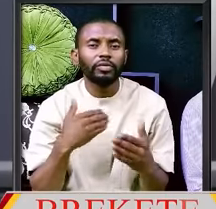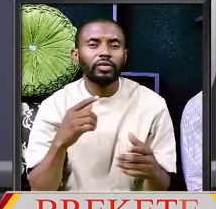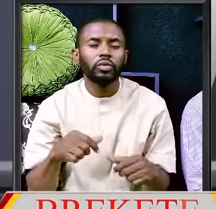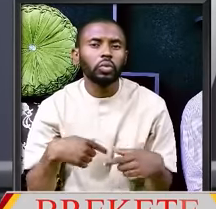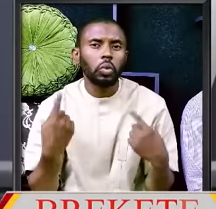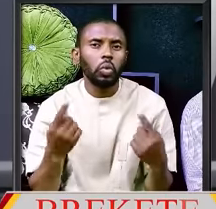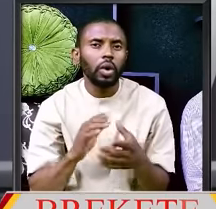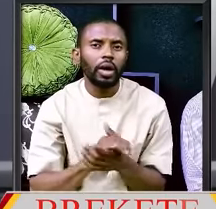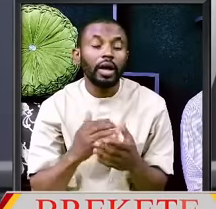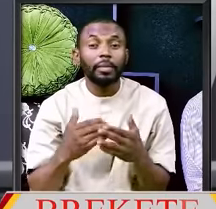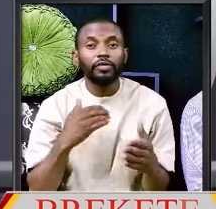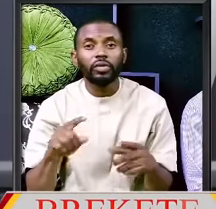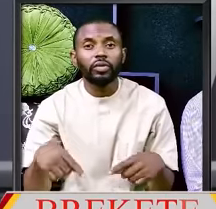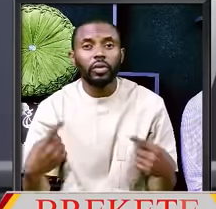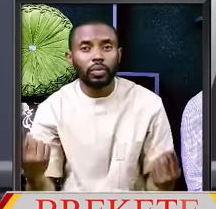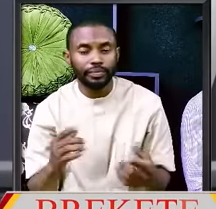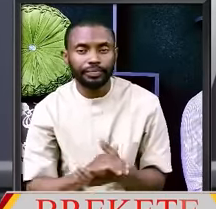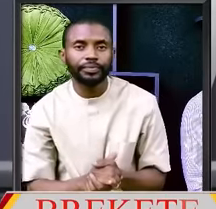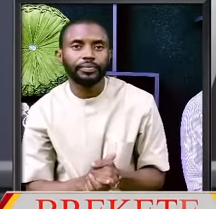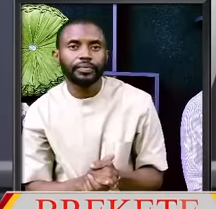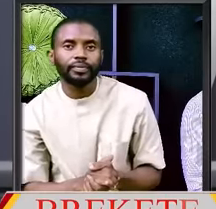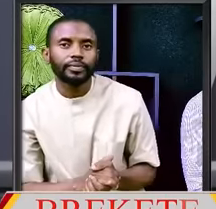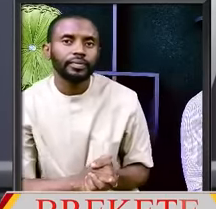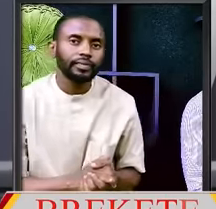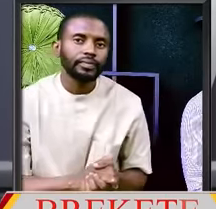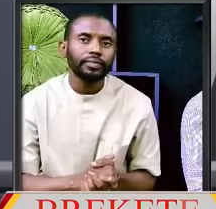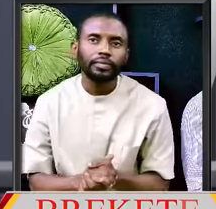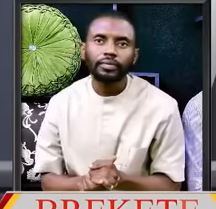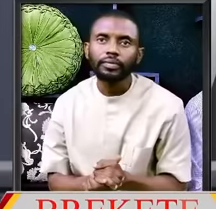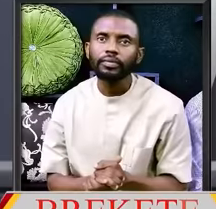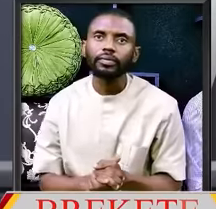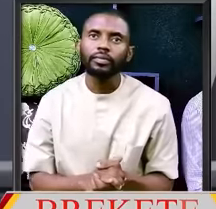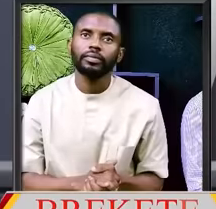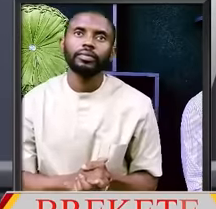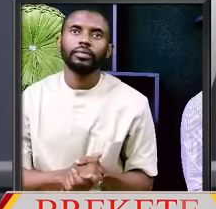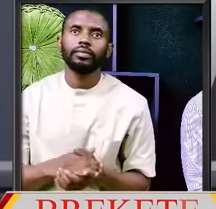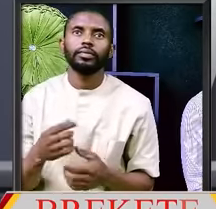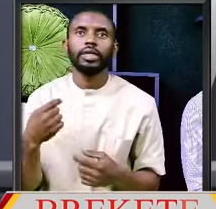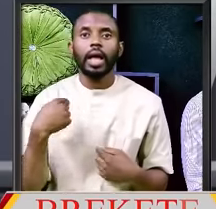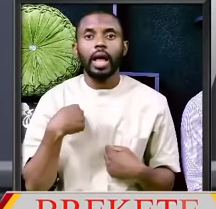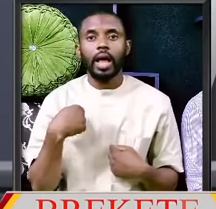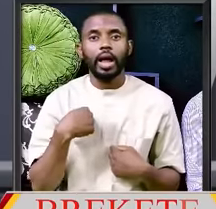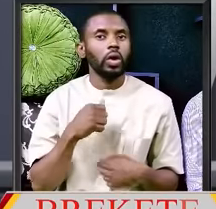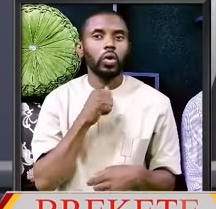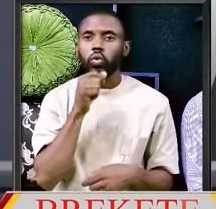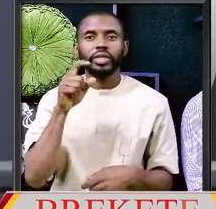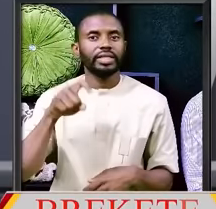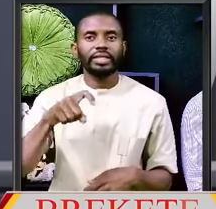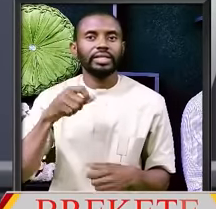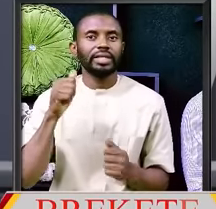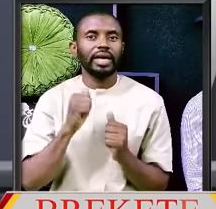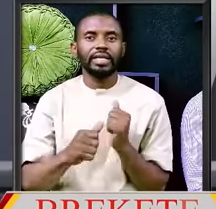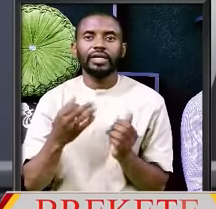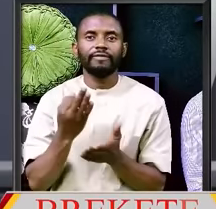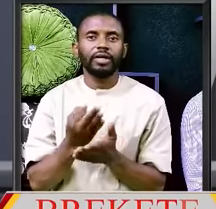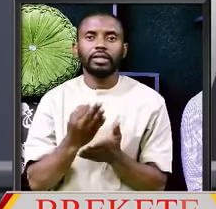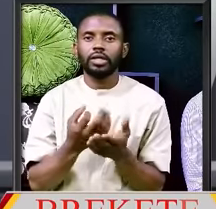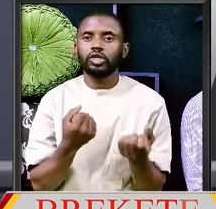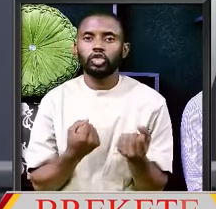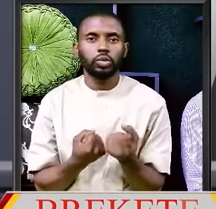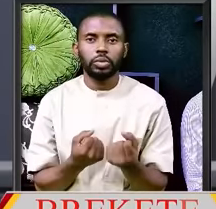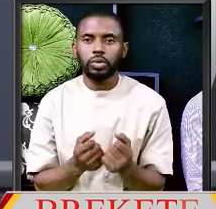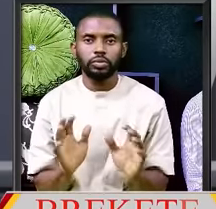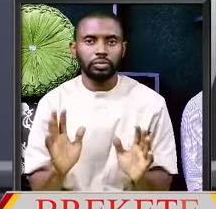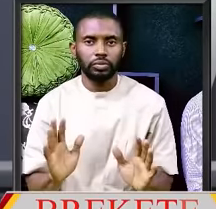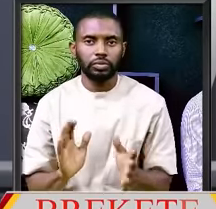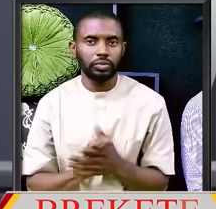you God will bless you, sir. Yes, sir. I don't need any financial support.